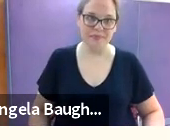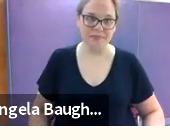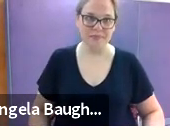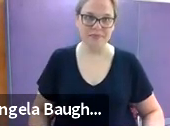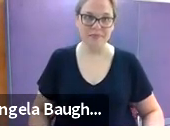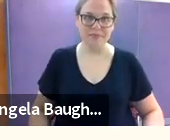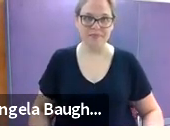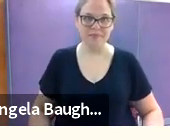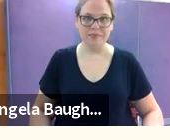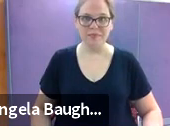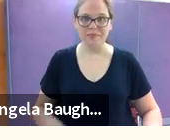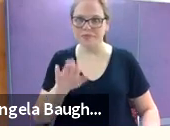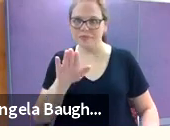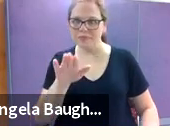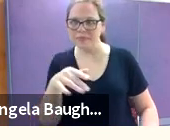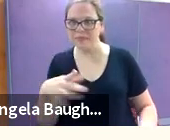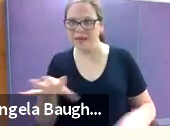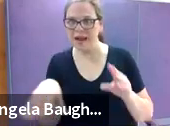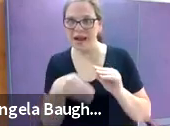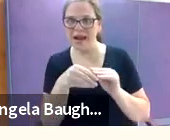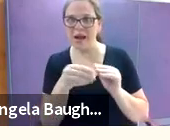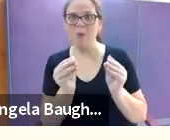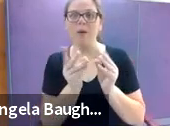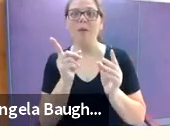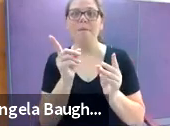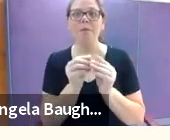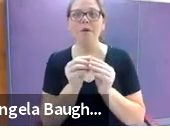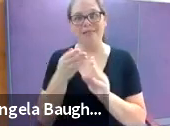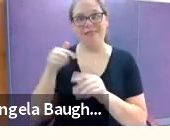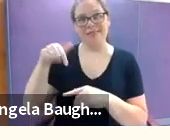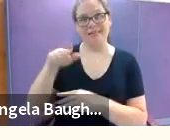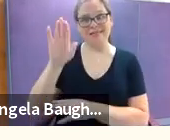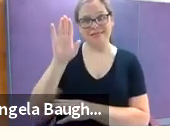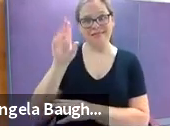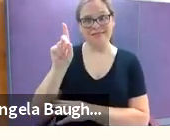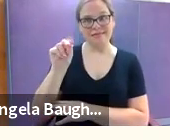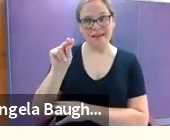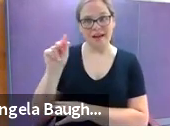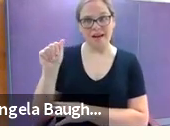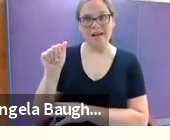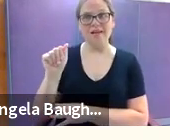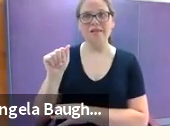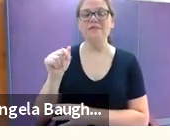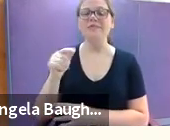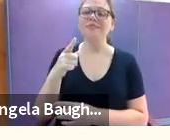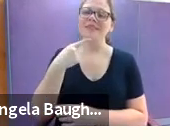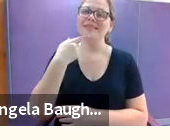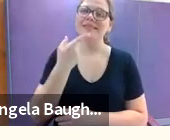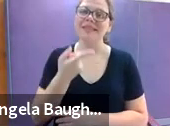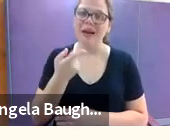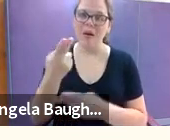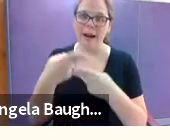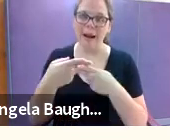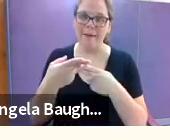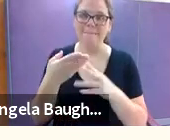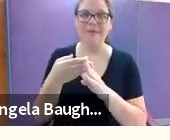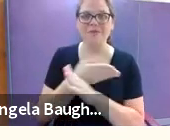We can add one more prior to speaking. This is Donna. If you can say your name so we know who's speaking.